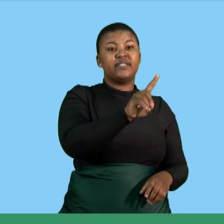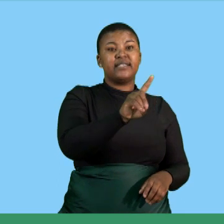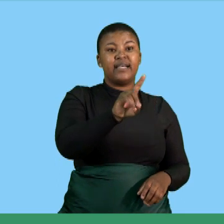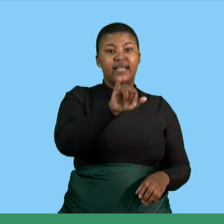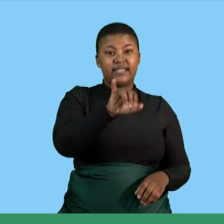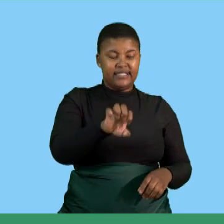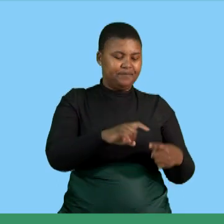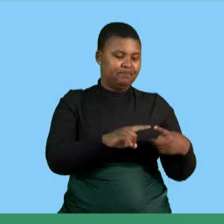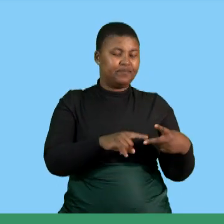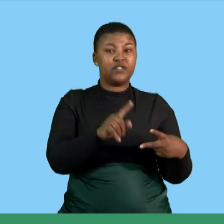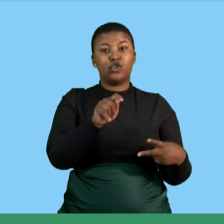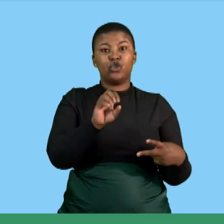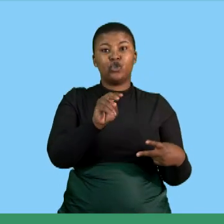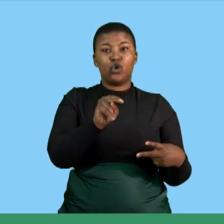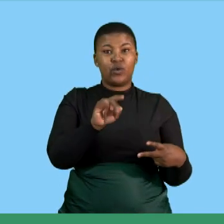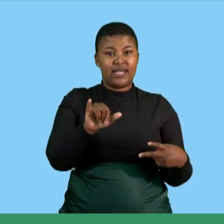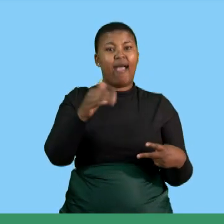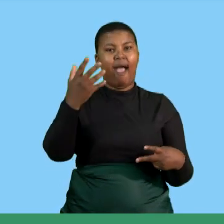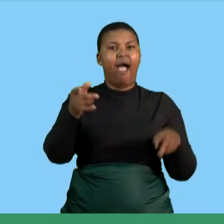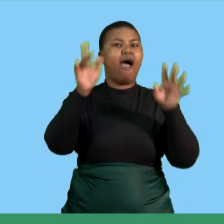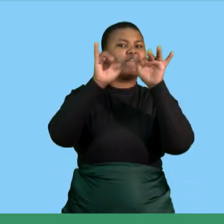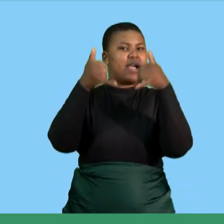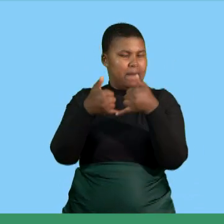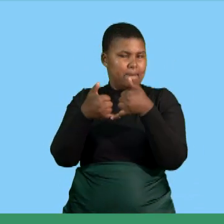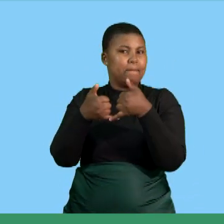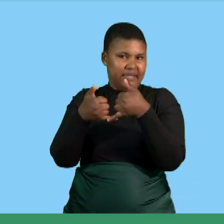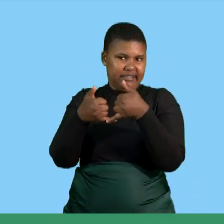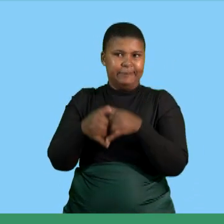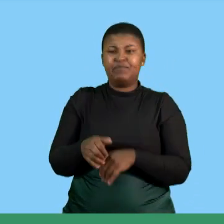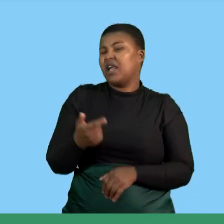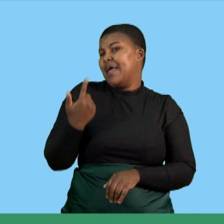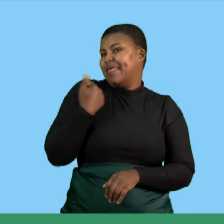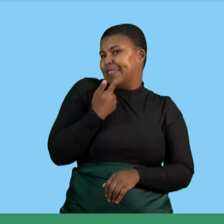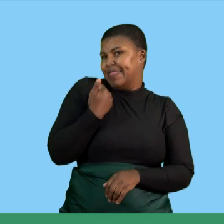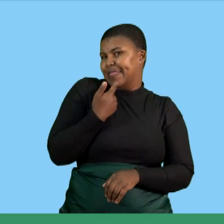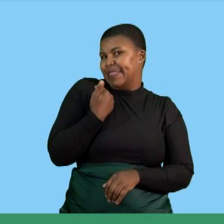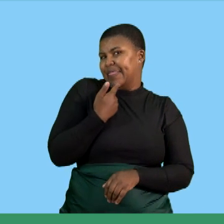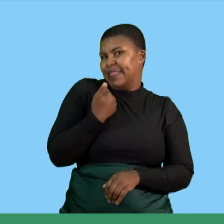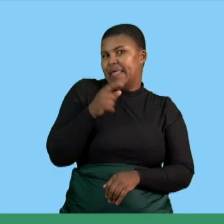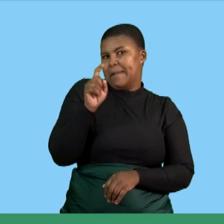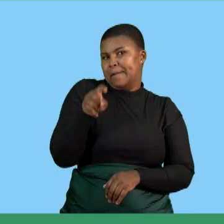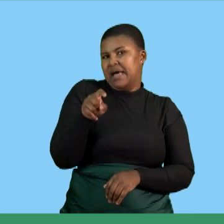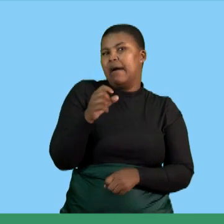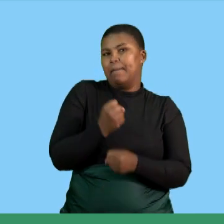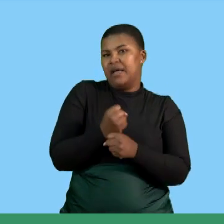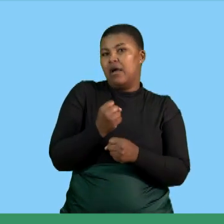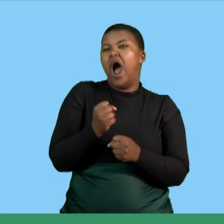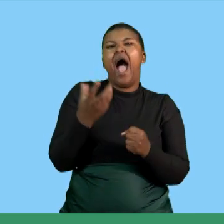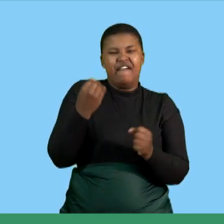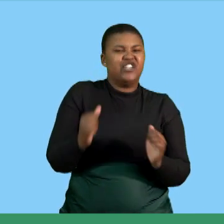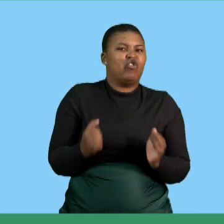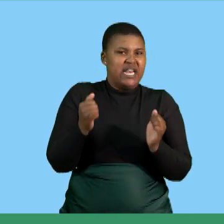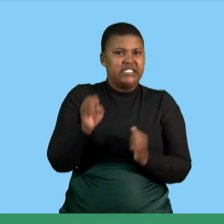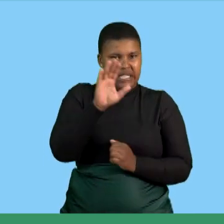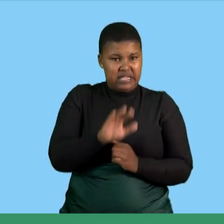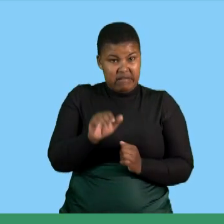and Tony own a training company. Recently, they had to increase their prices because of the high inflation rate